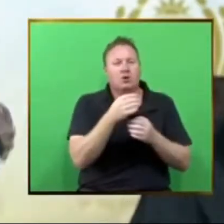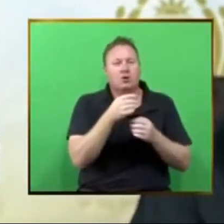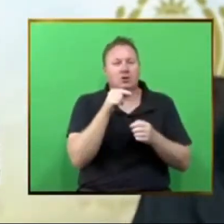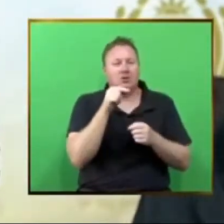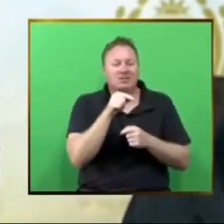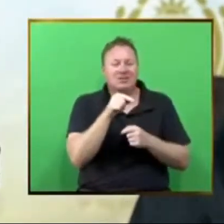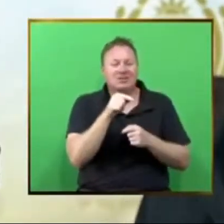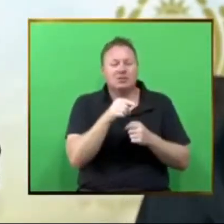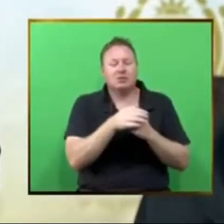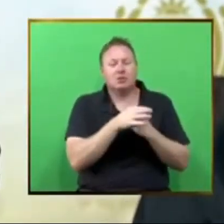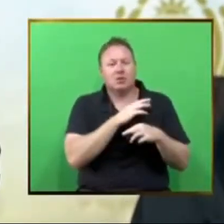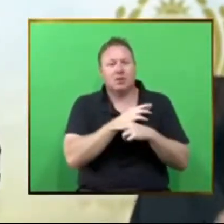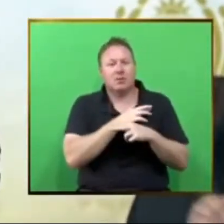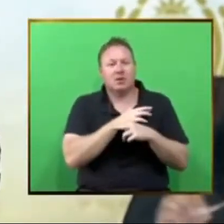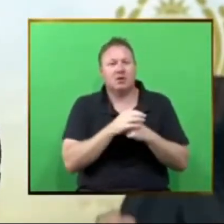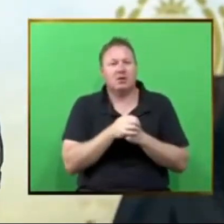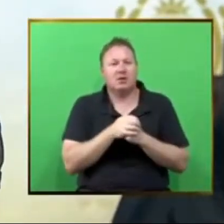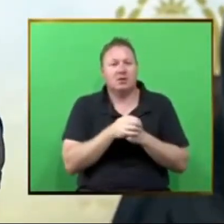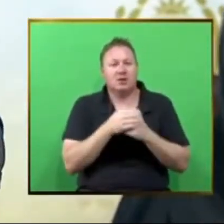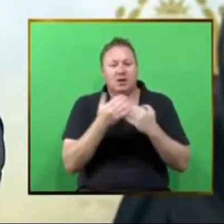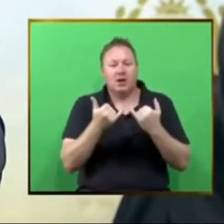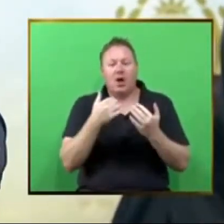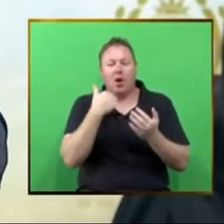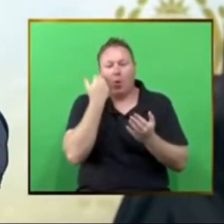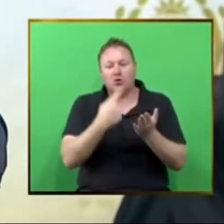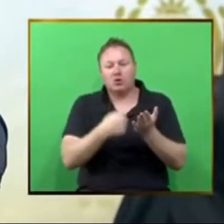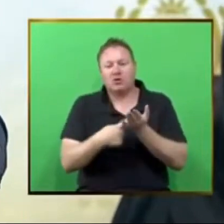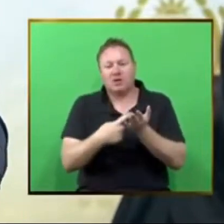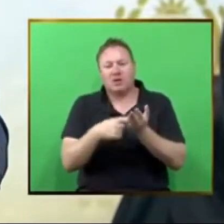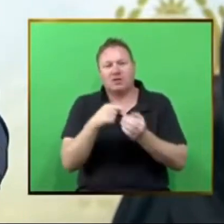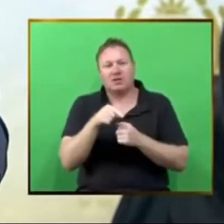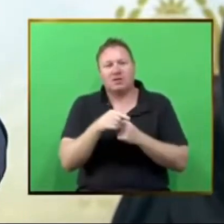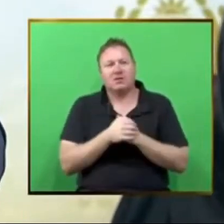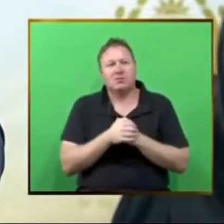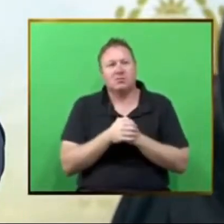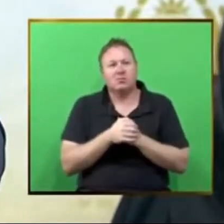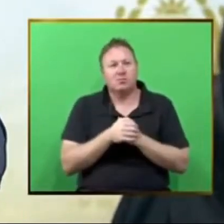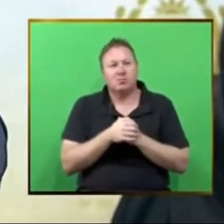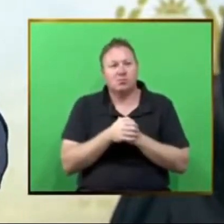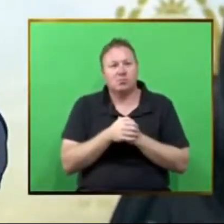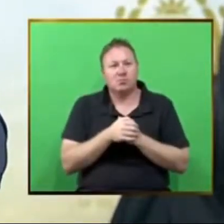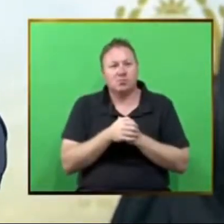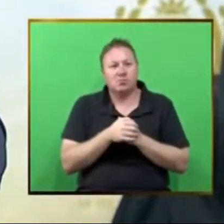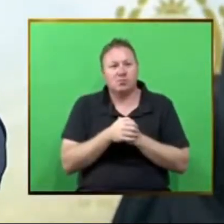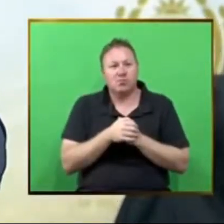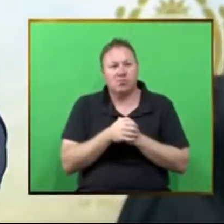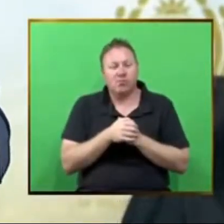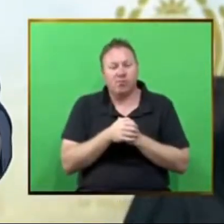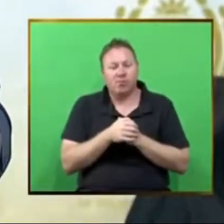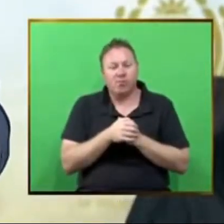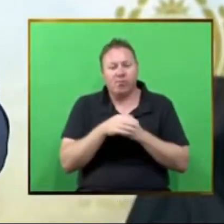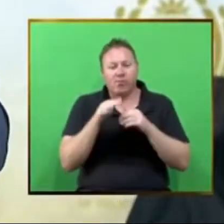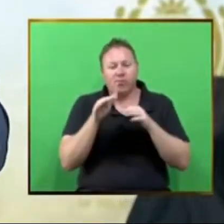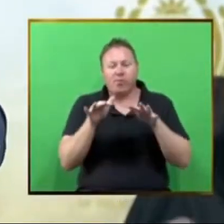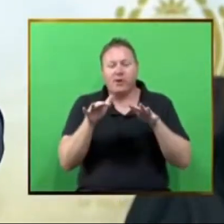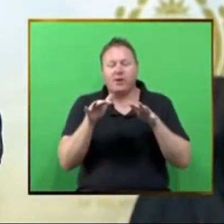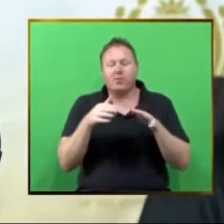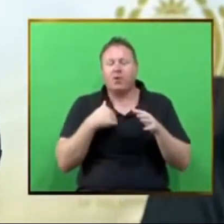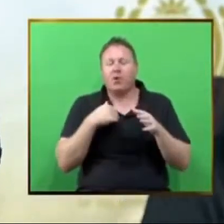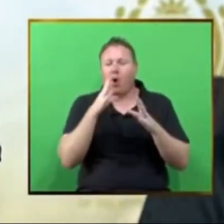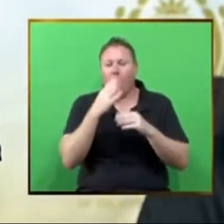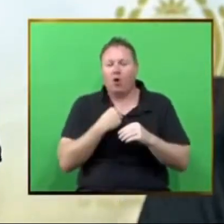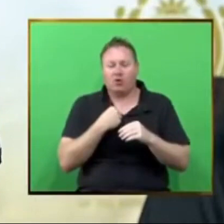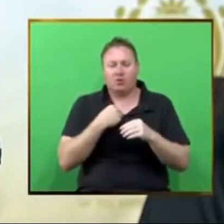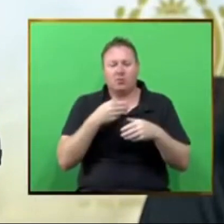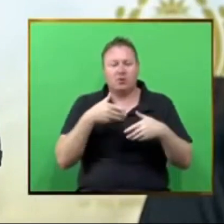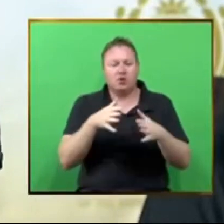le nto ke mntakwethu. Ndifuna ucacisa le nto. Abantu bandistopa bonke esitratweni bandibuza uba iphuma nini imali